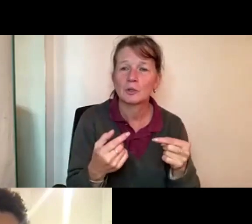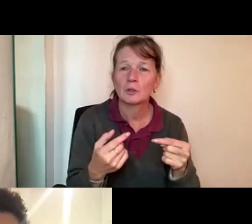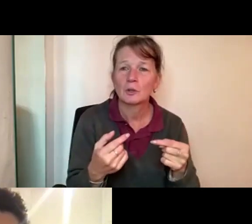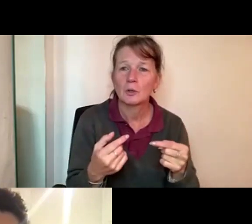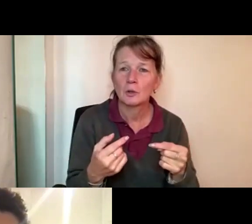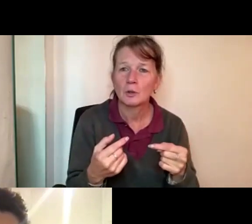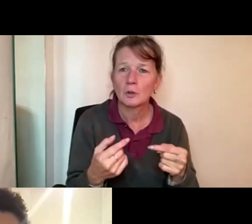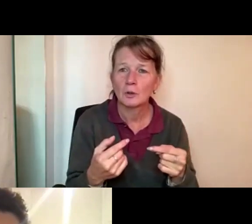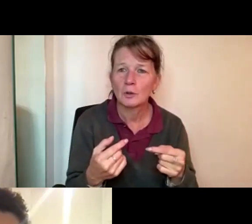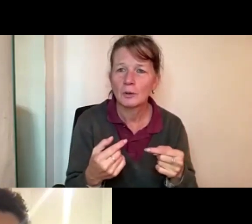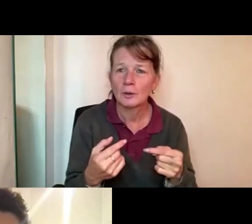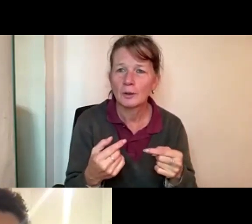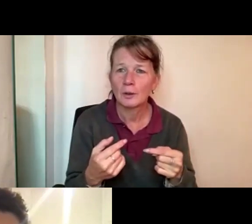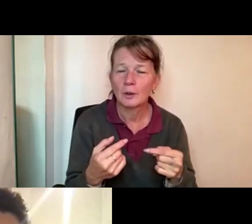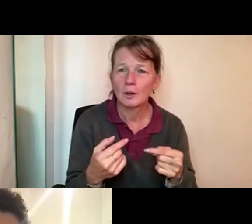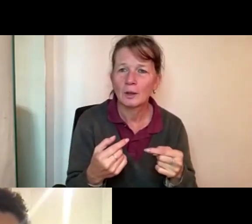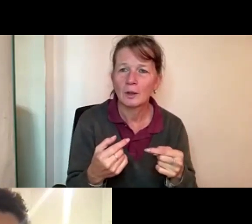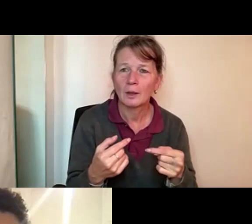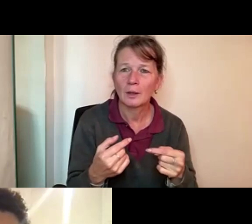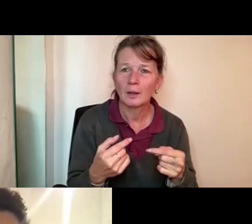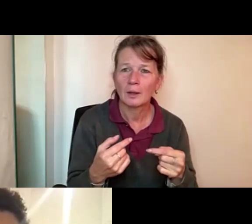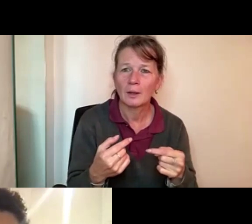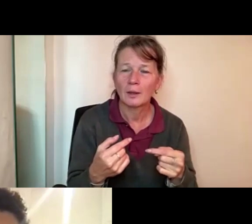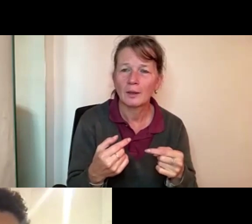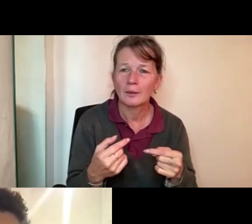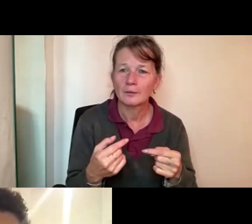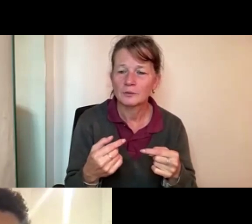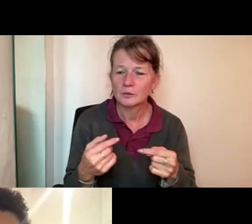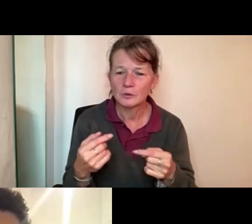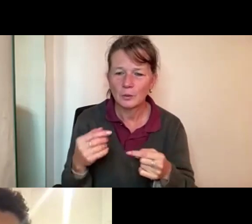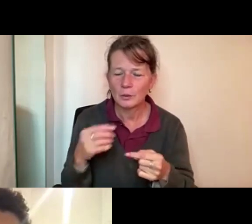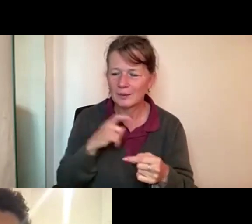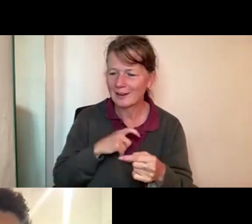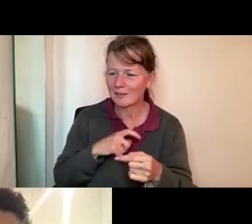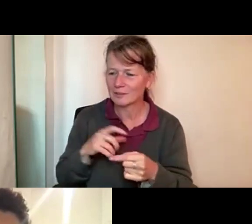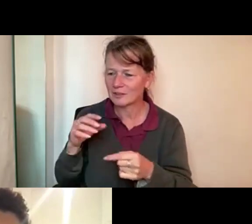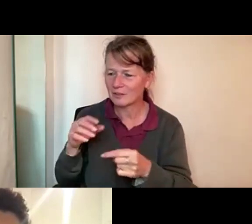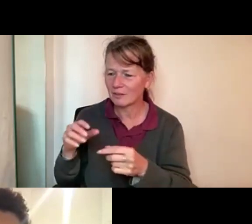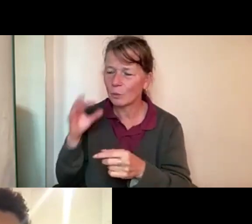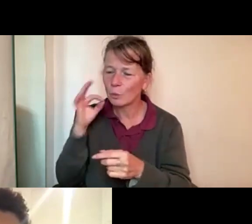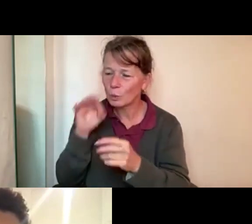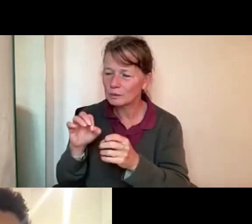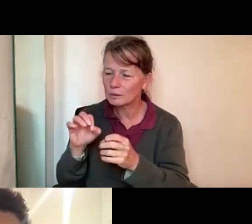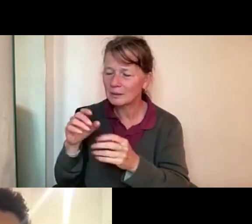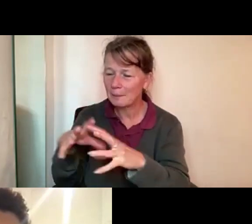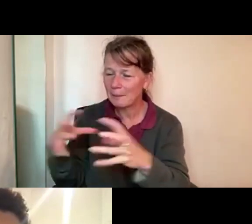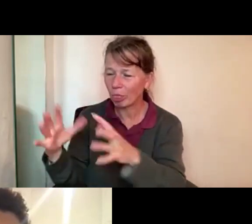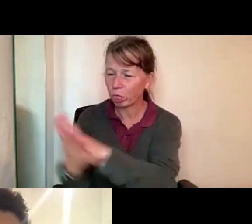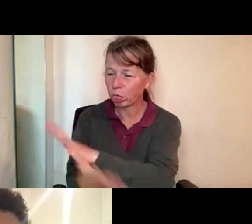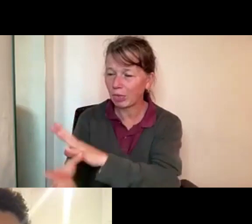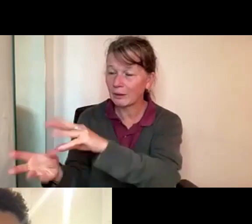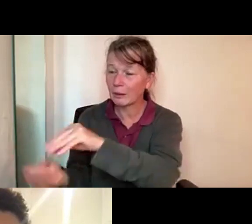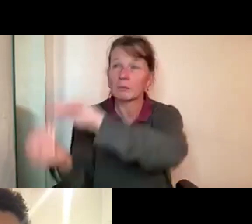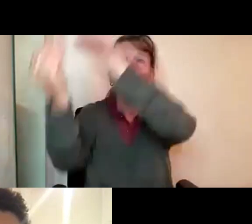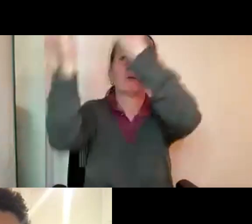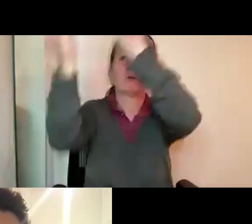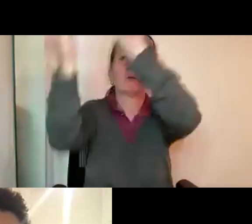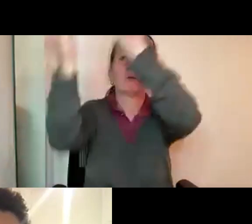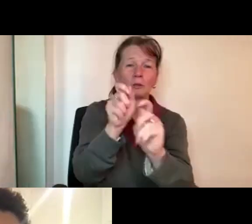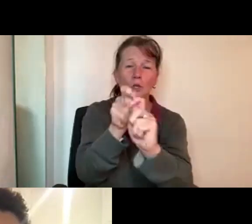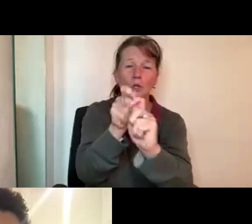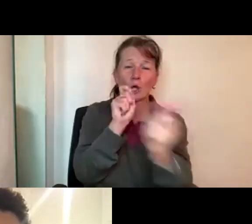bat actually carried the juice over the curtain. So all these things were quite